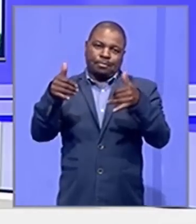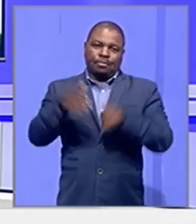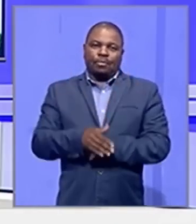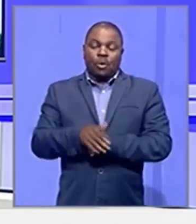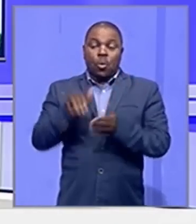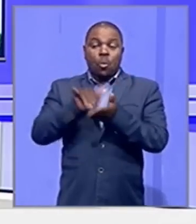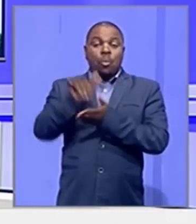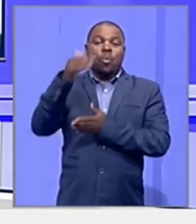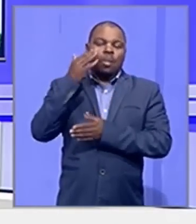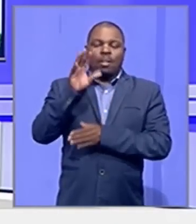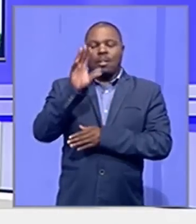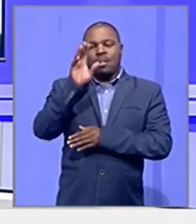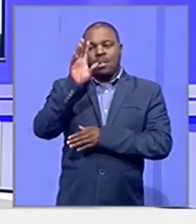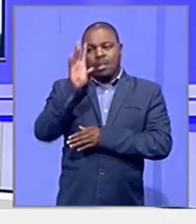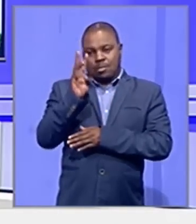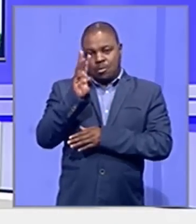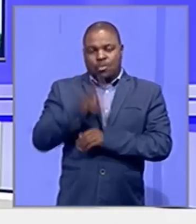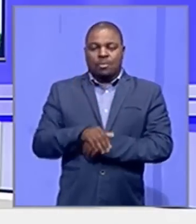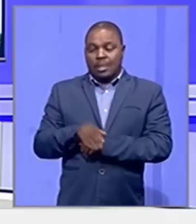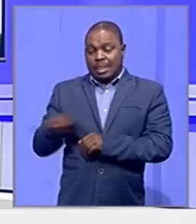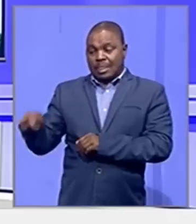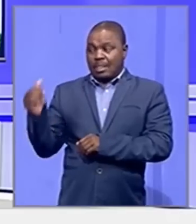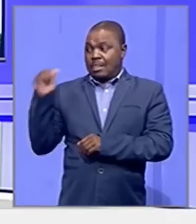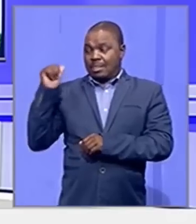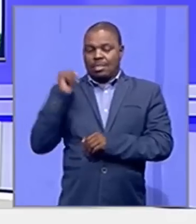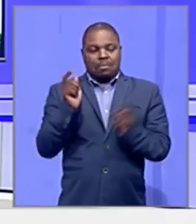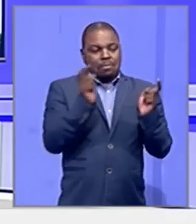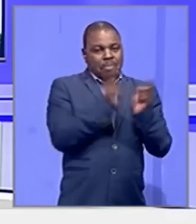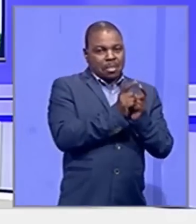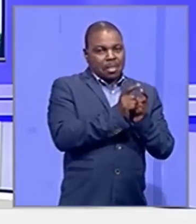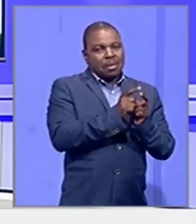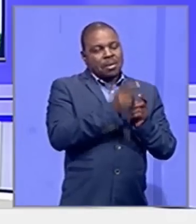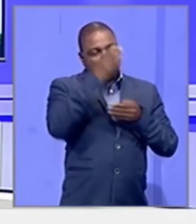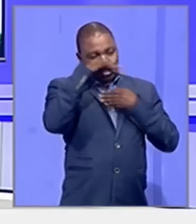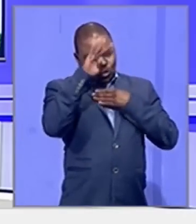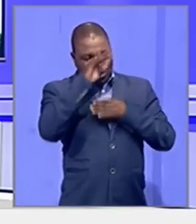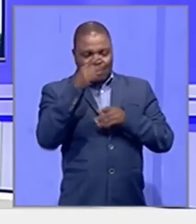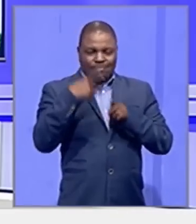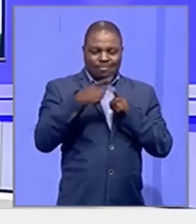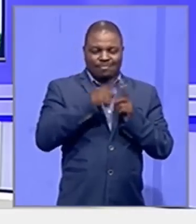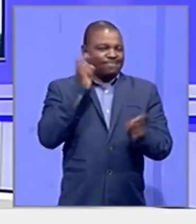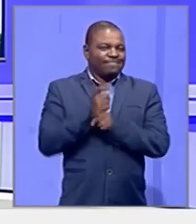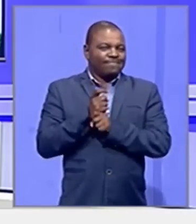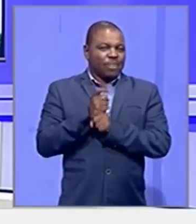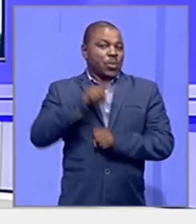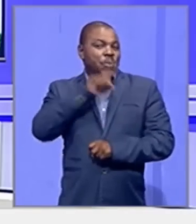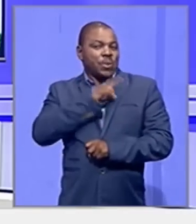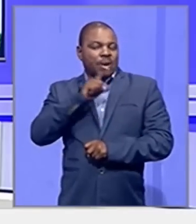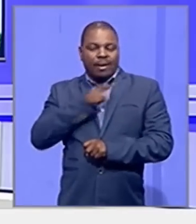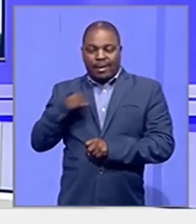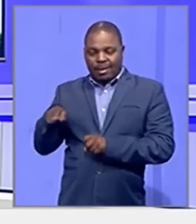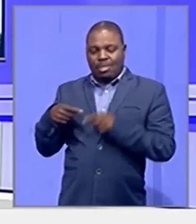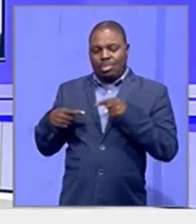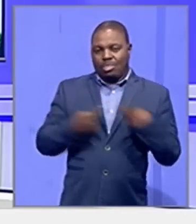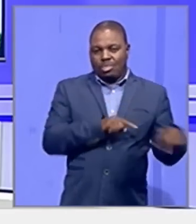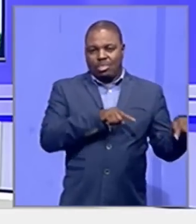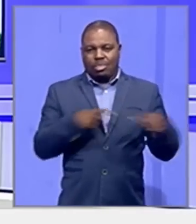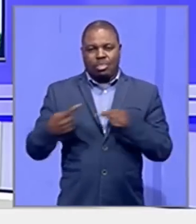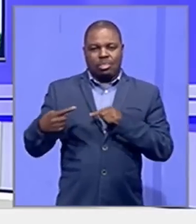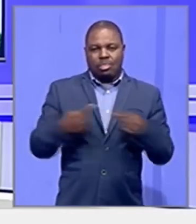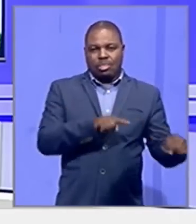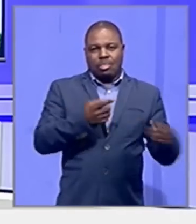ka Labone. Sehlopha se ganne go bapala papadi ya sona kgahlanong le Botswana ka baka la dikgogakgogano tšeo